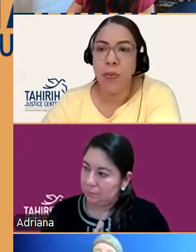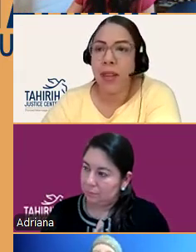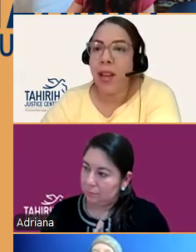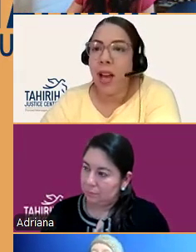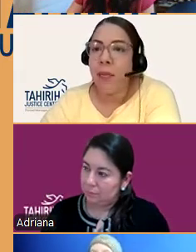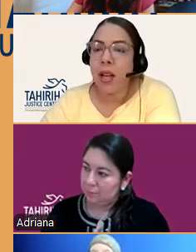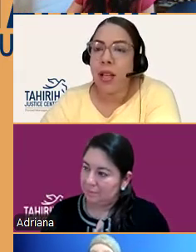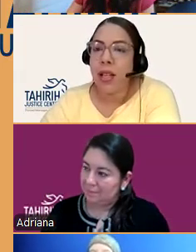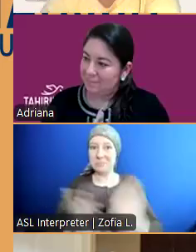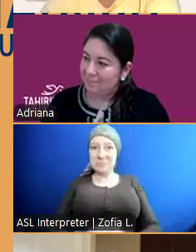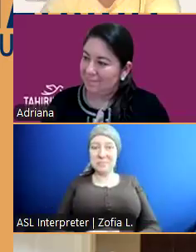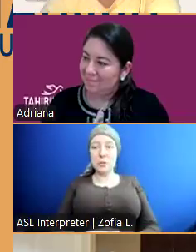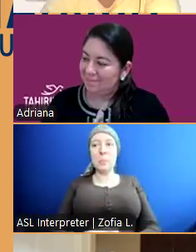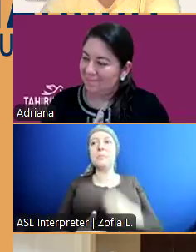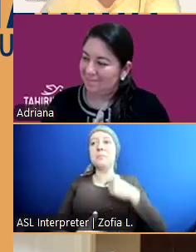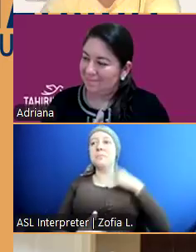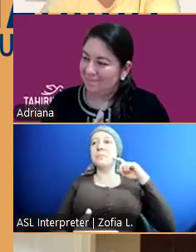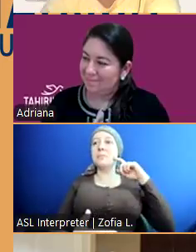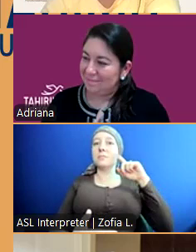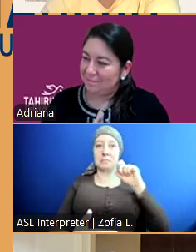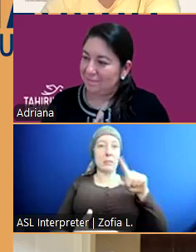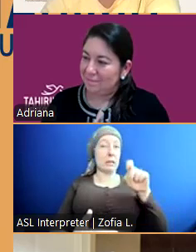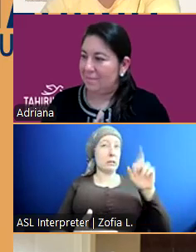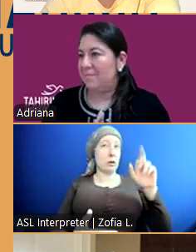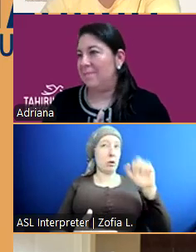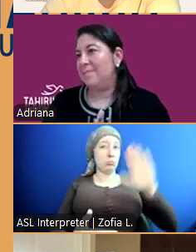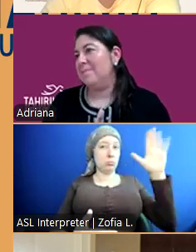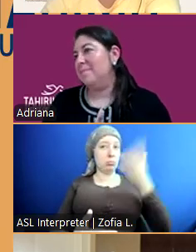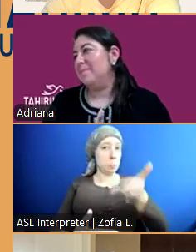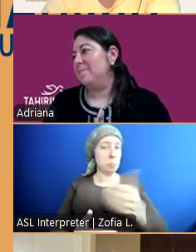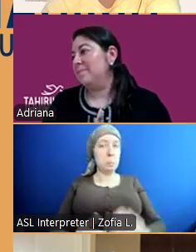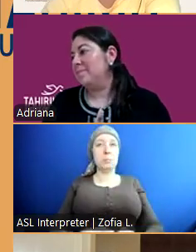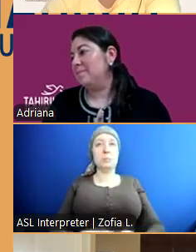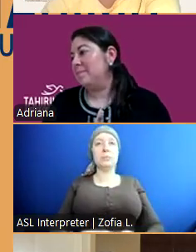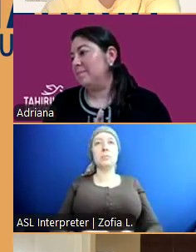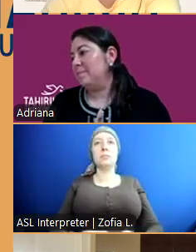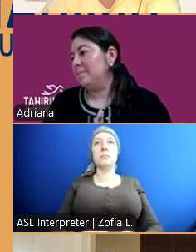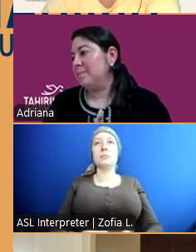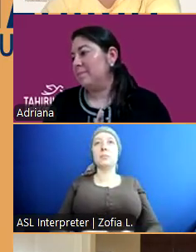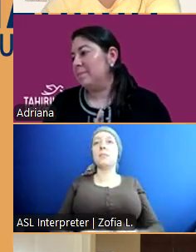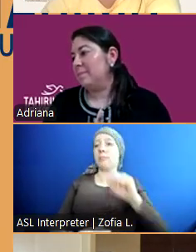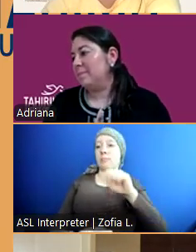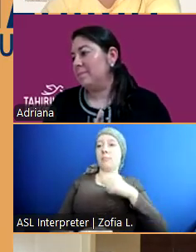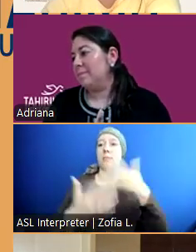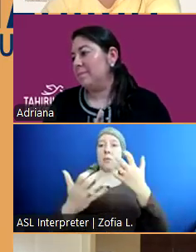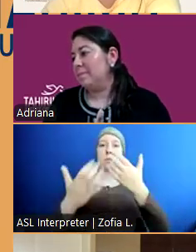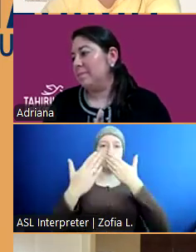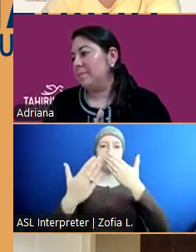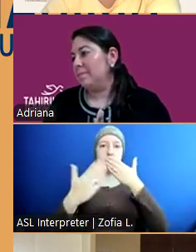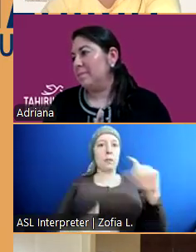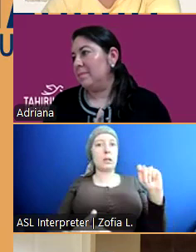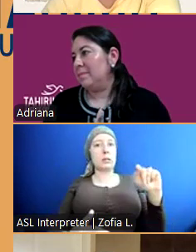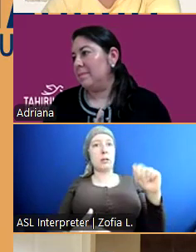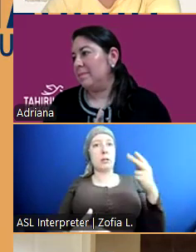you. I see Sarah, your hand is up, so please go ahead. Yeah, I just wanted to thank Tahereh